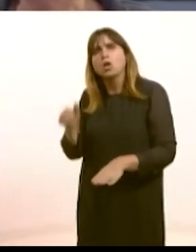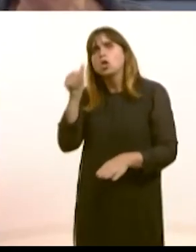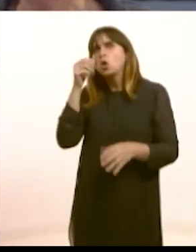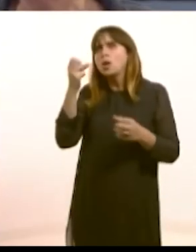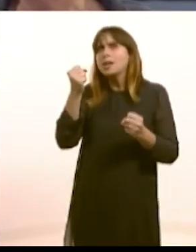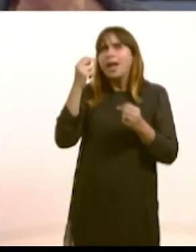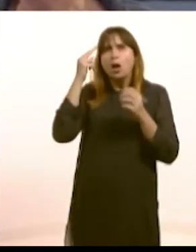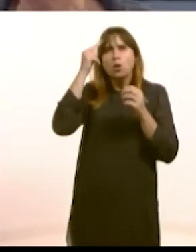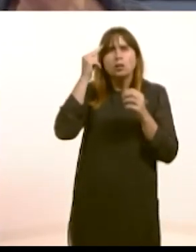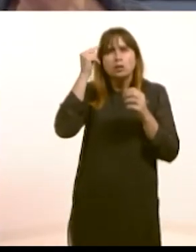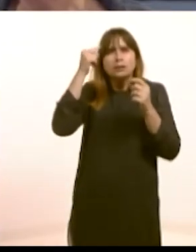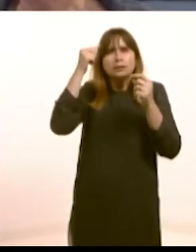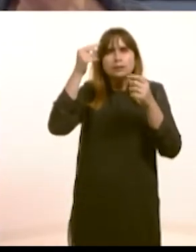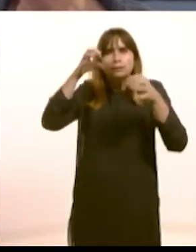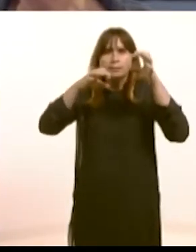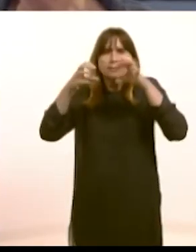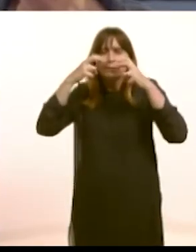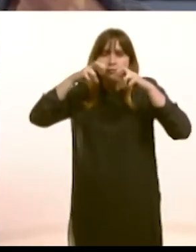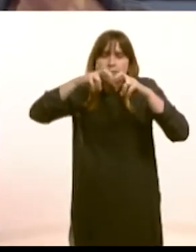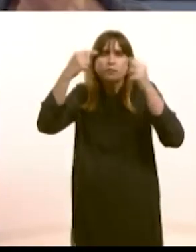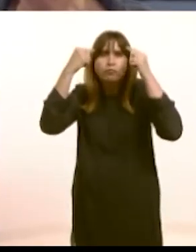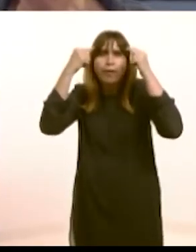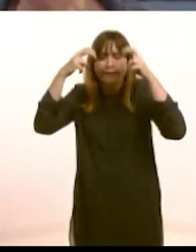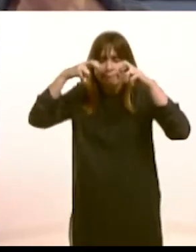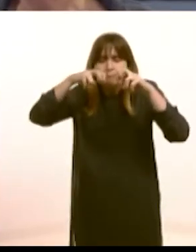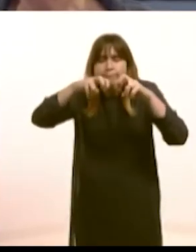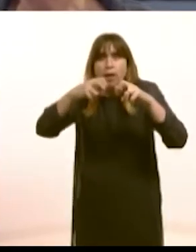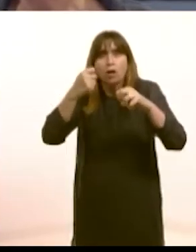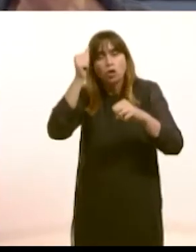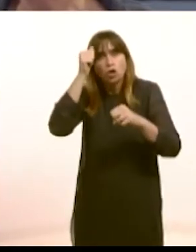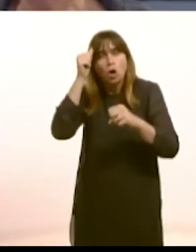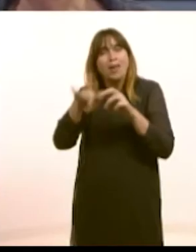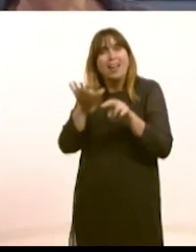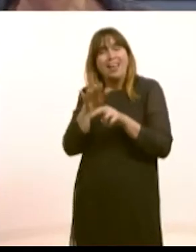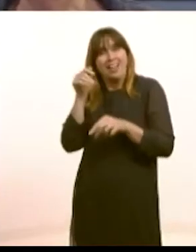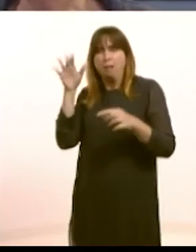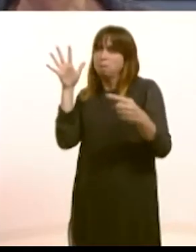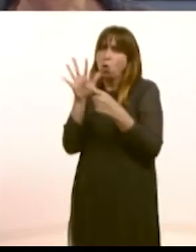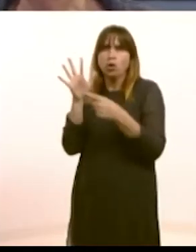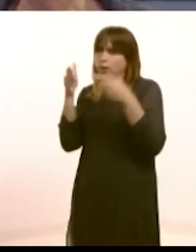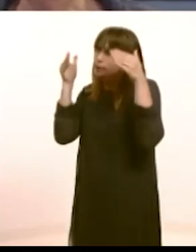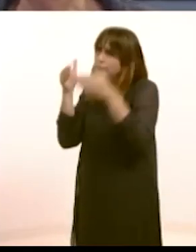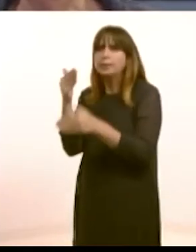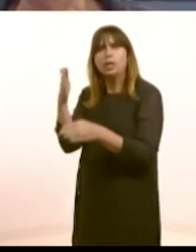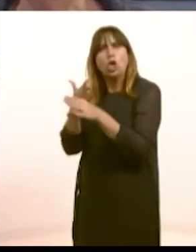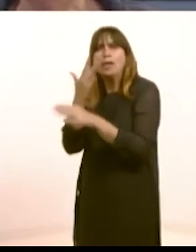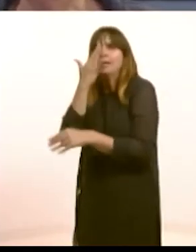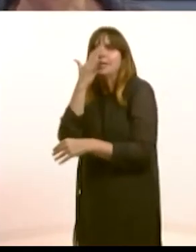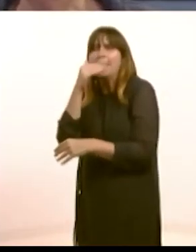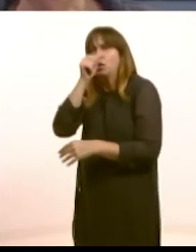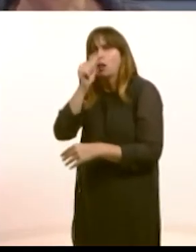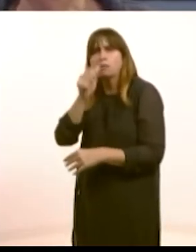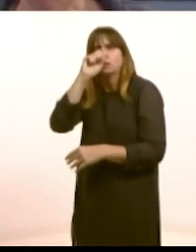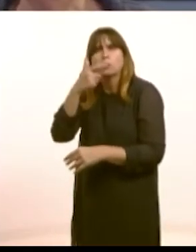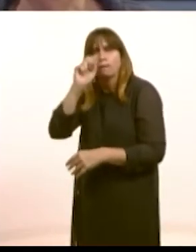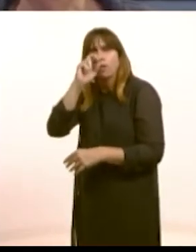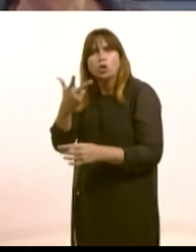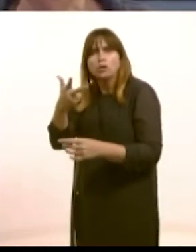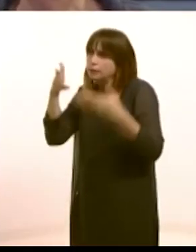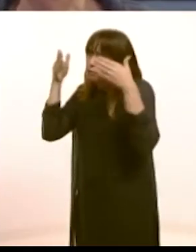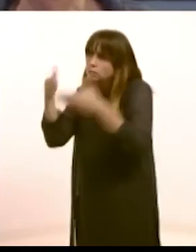neuroscience are showing that the early teenage years can be just as crucial for a person's development as the